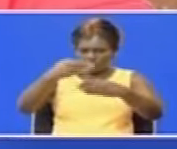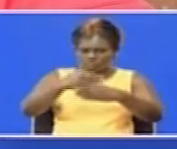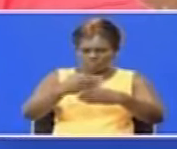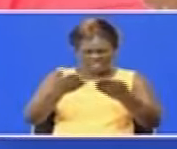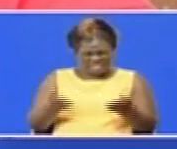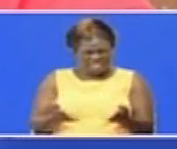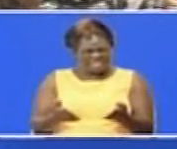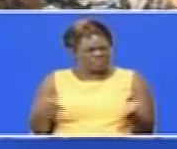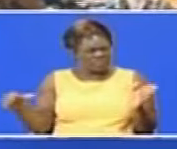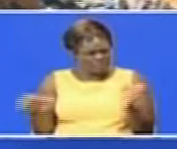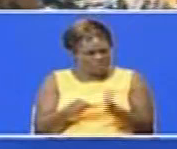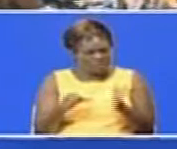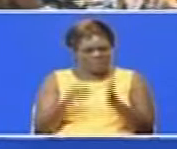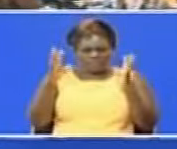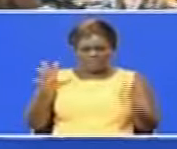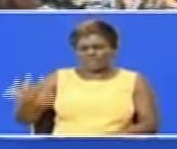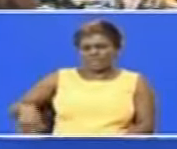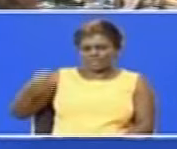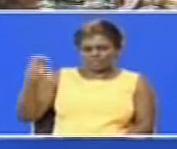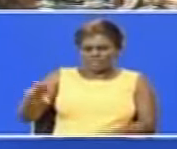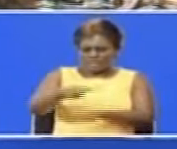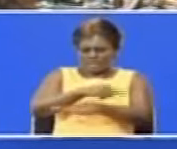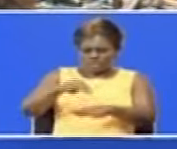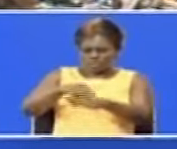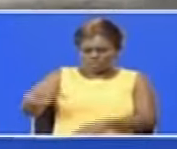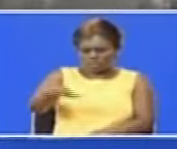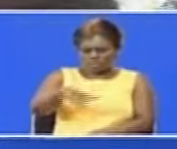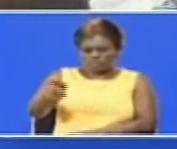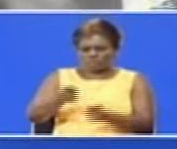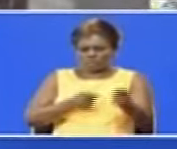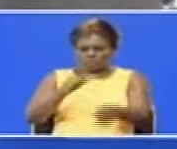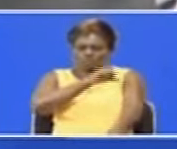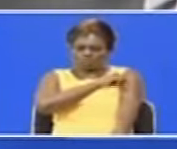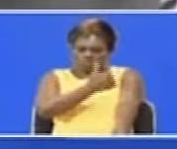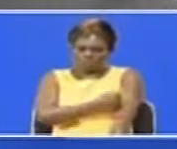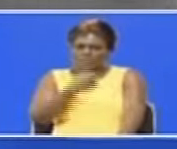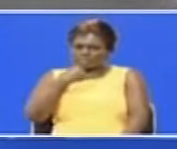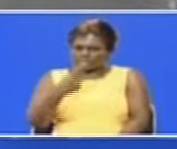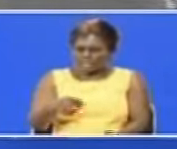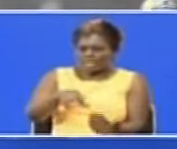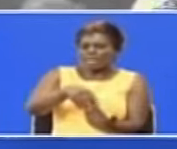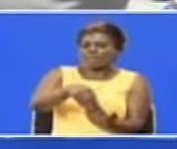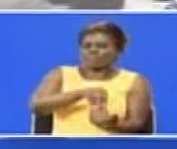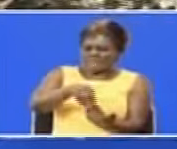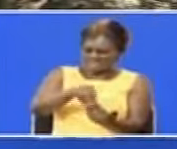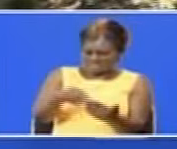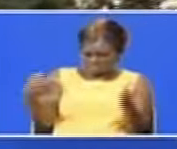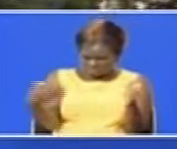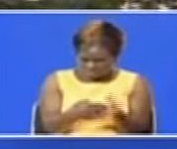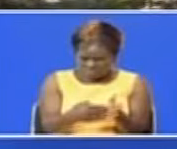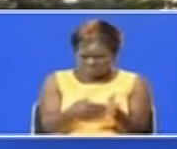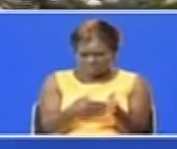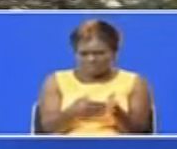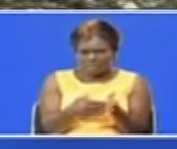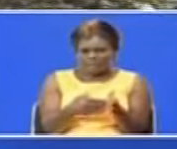a nightmare in this country. However, the National Environment Management Authority maintains that plastics should be banned. You see, there are